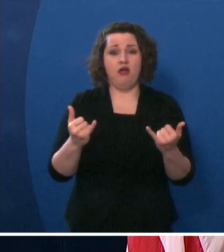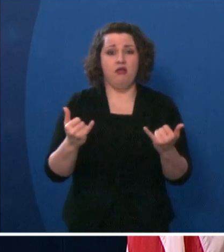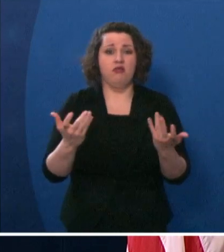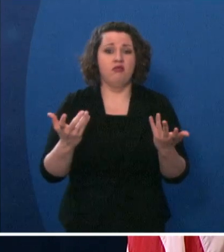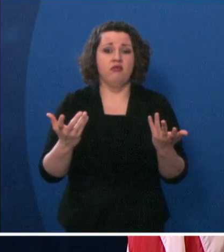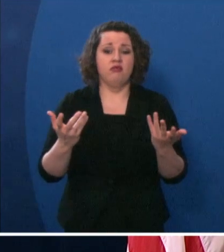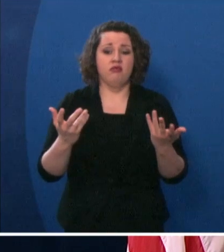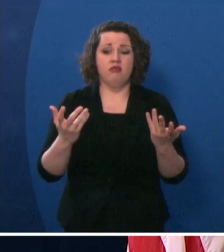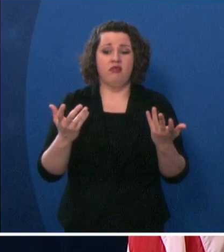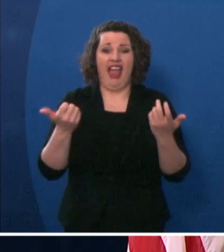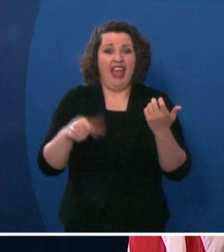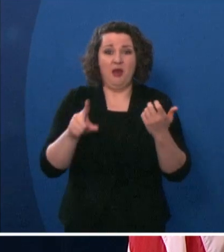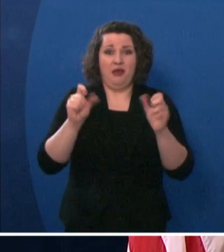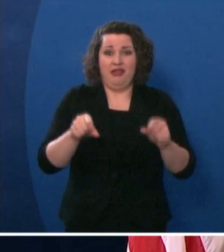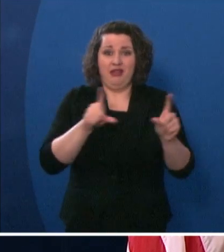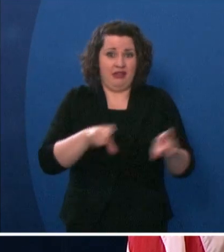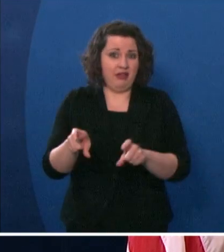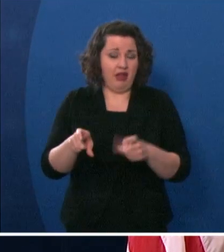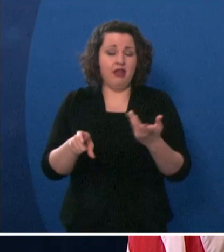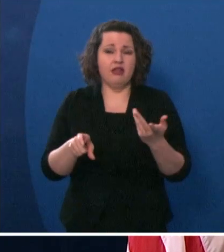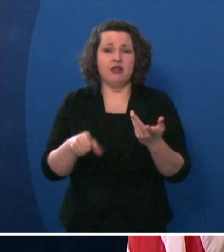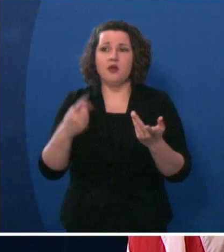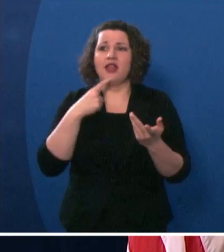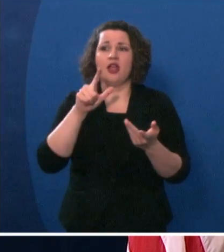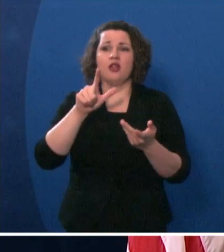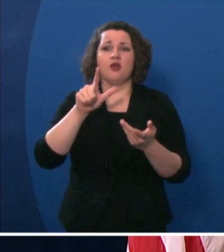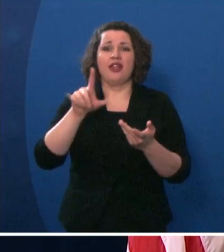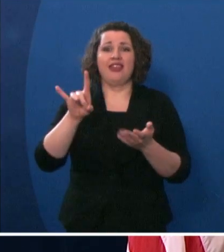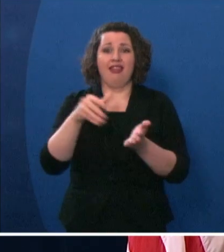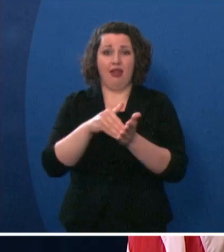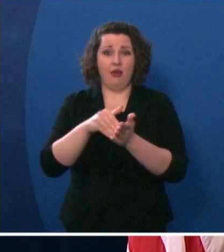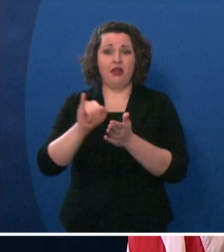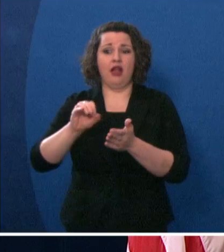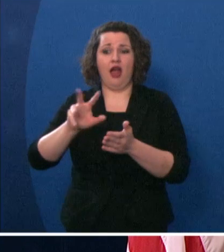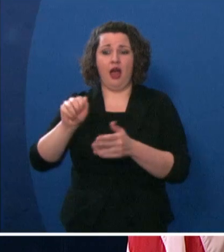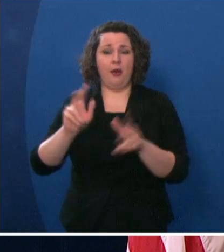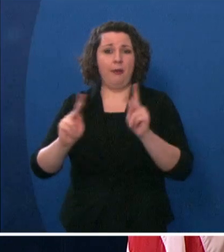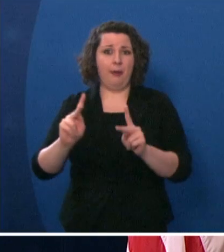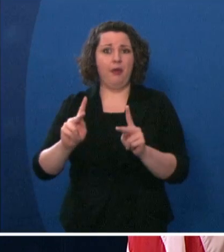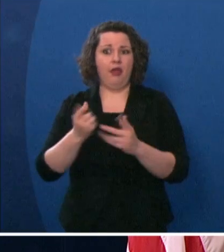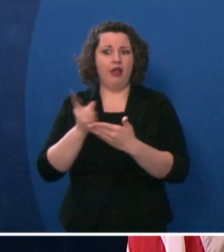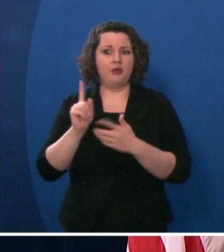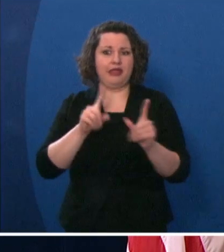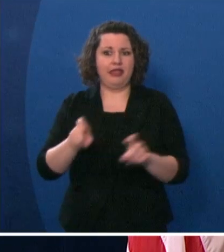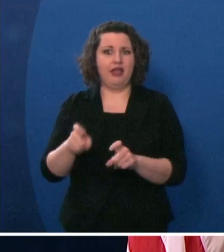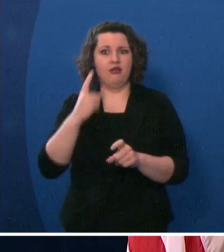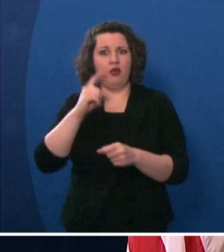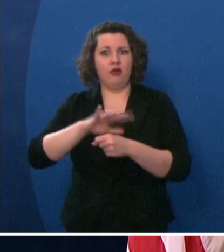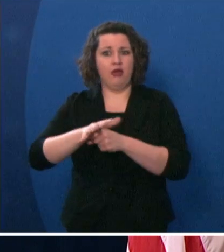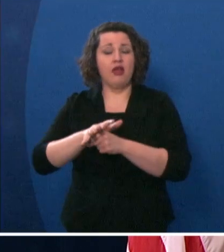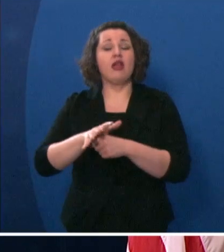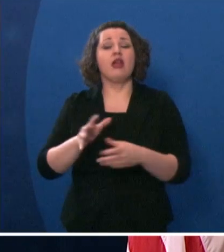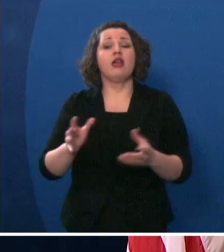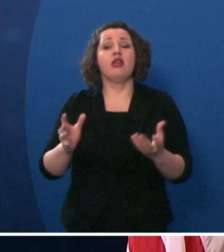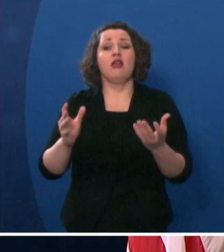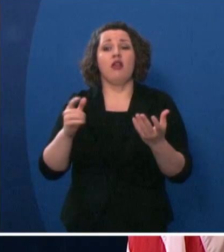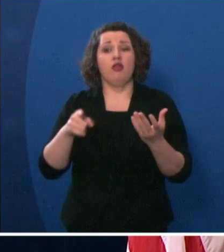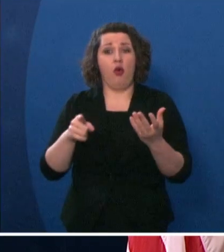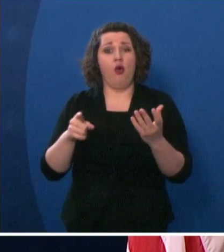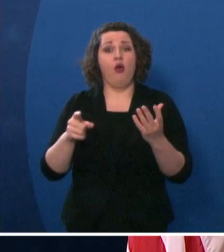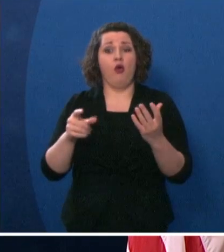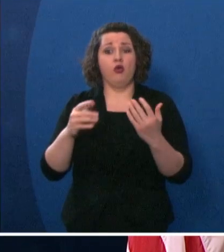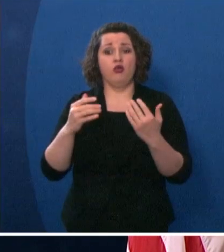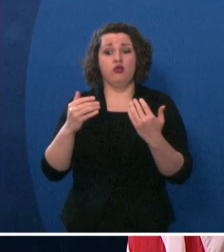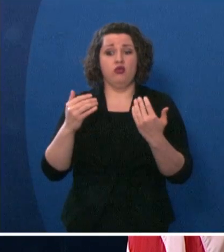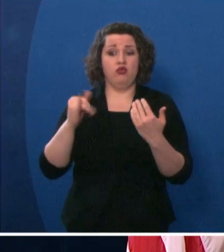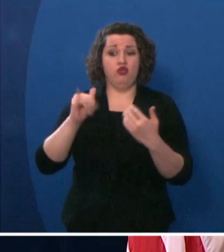now, you were saying 28,000 Iowans were tested last week for COVID-19, and as more restrictions are being lifted